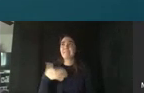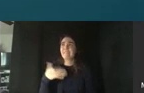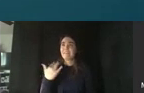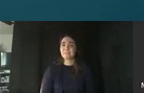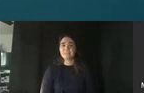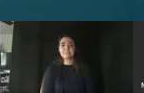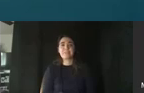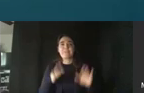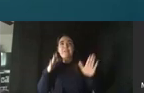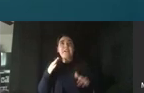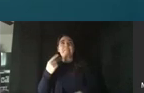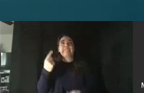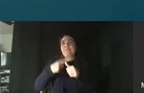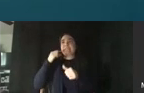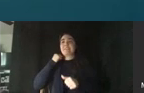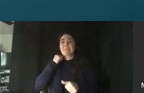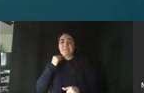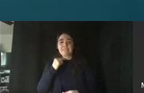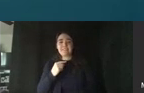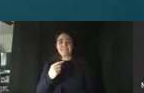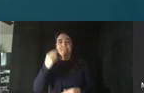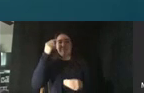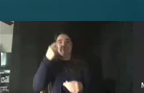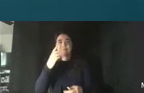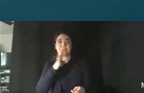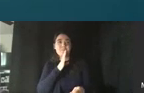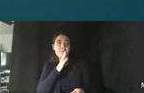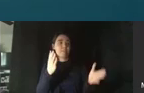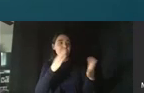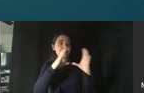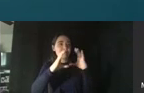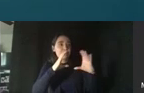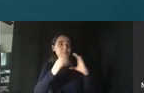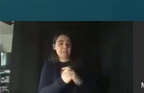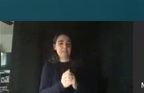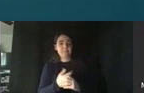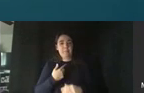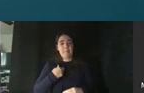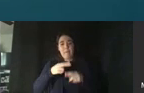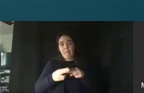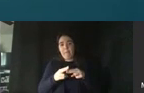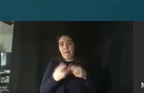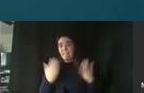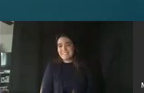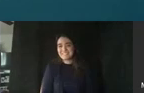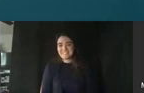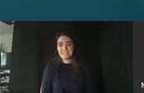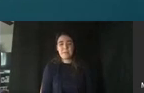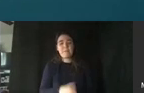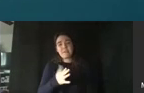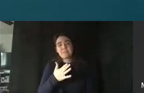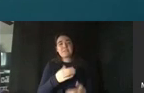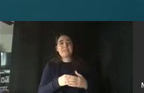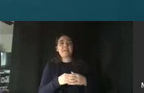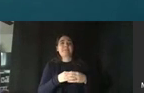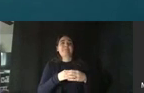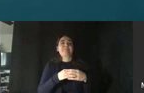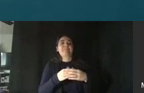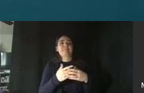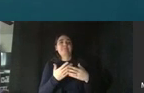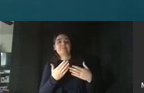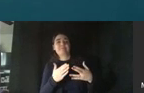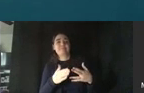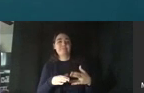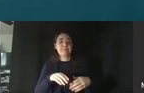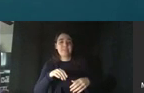says to me when he talks to me is about my weight. But it was just him breaking the ice. And we started chatting. He started asking me about